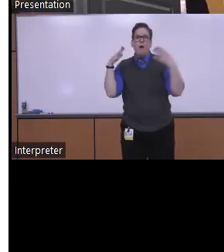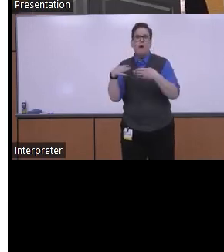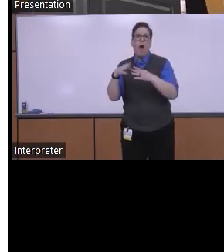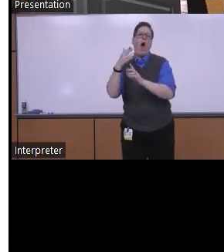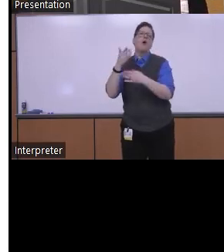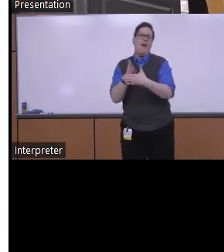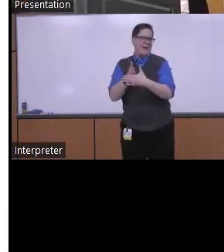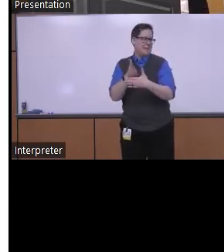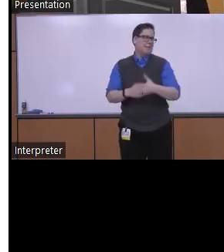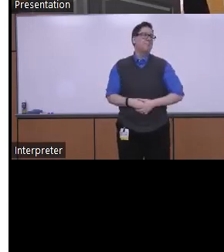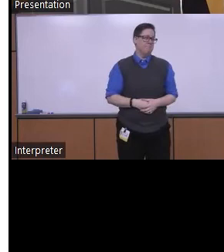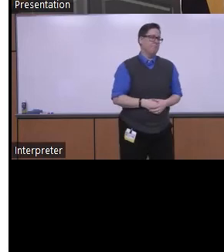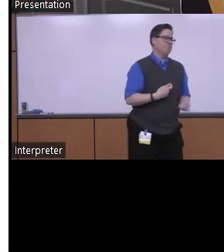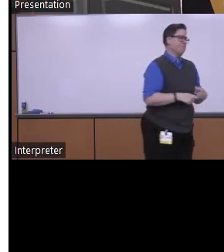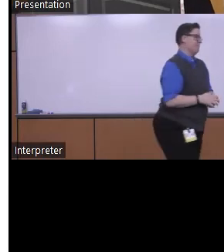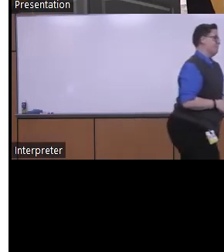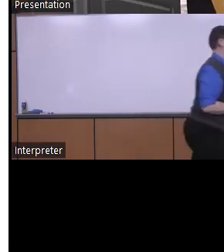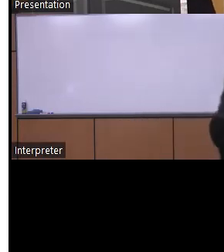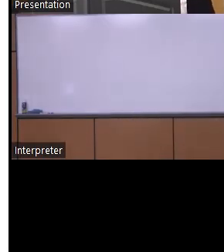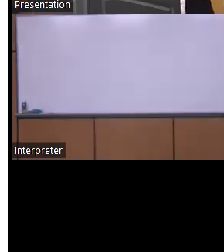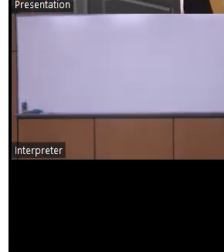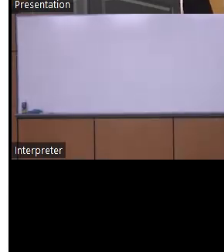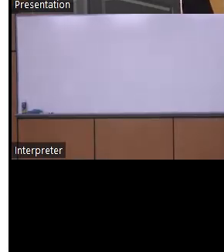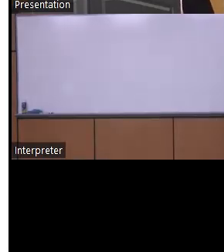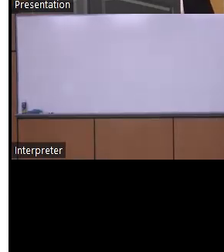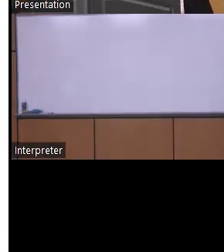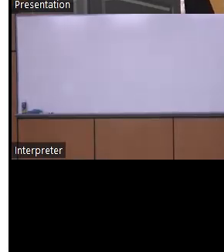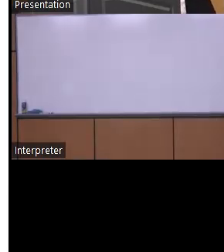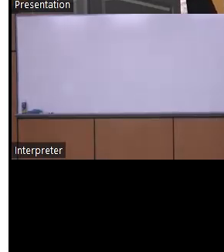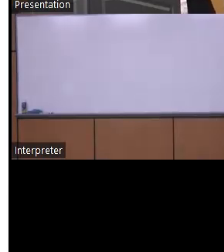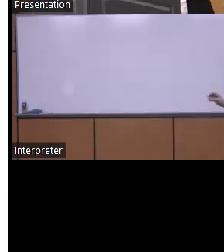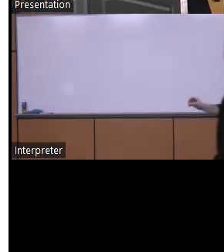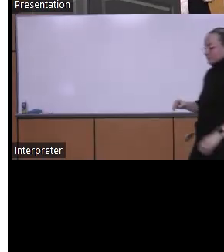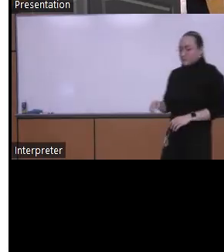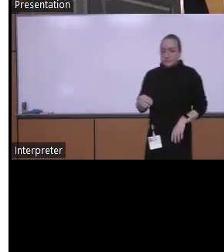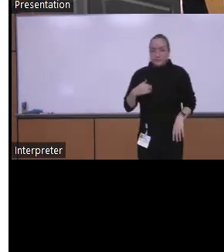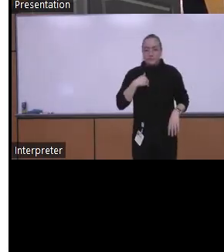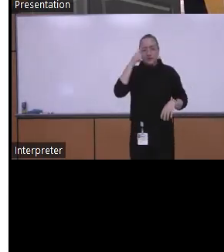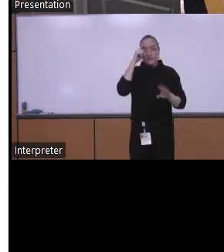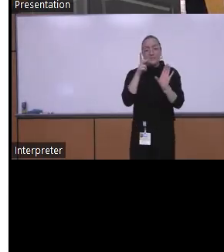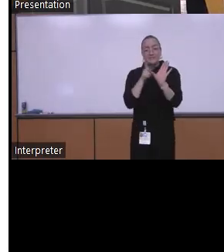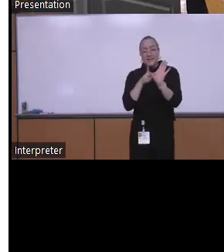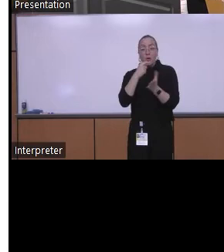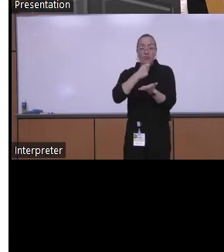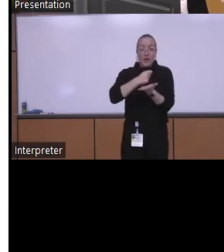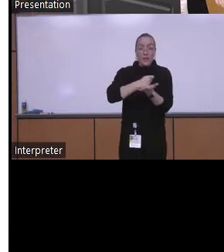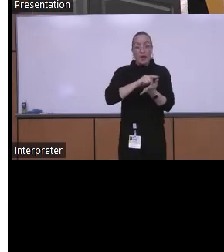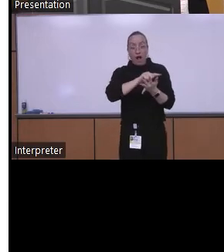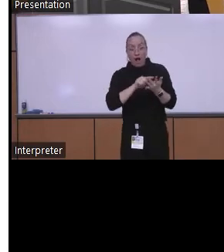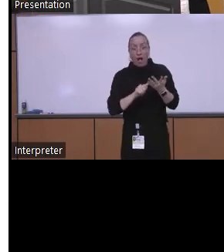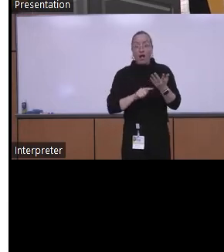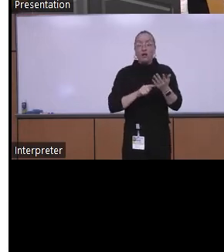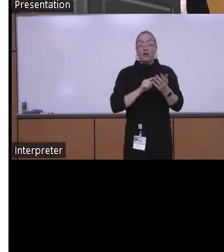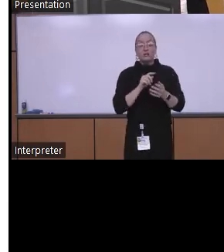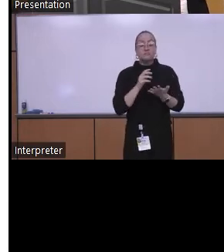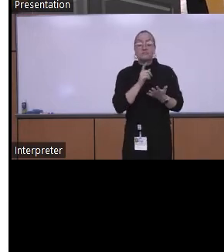classes, anger management classes, psychotherapy, other kinds of intensive therapy has not actually been proven beneficial. And it's